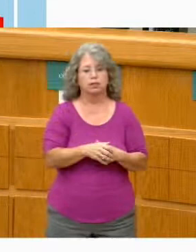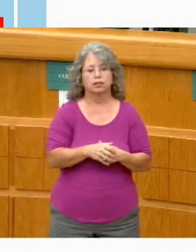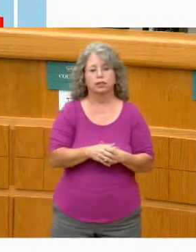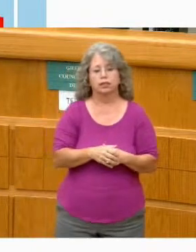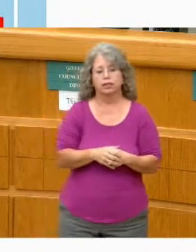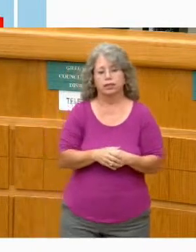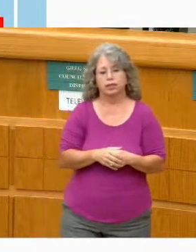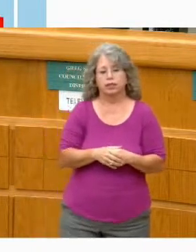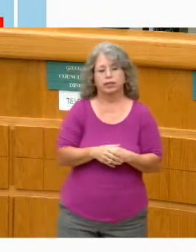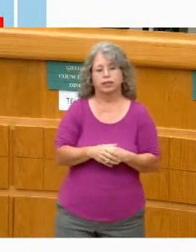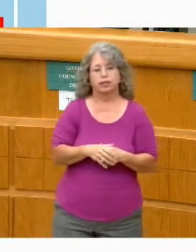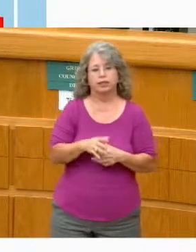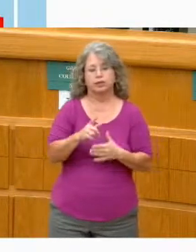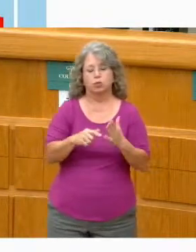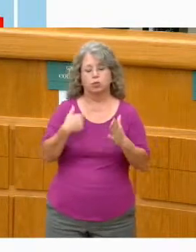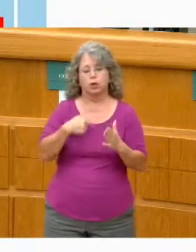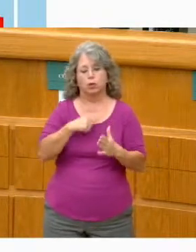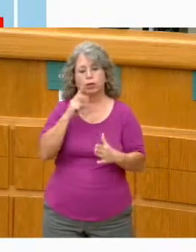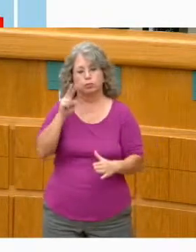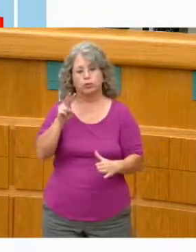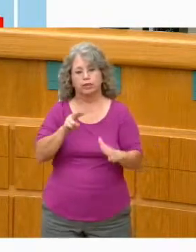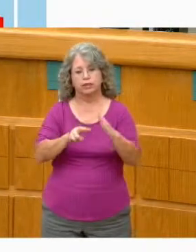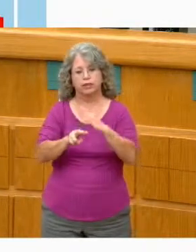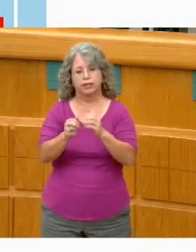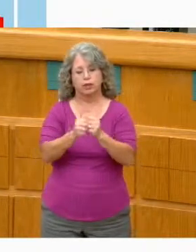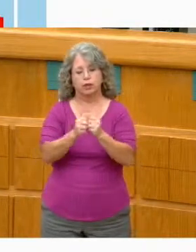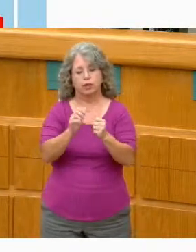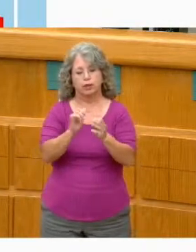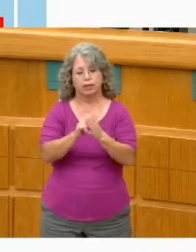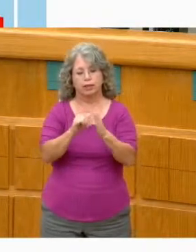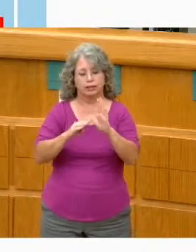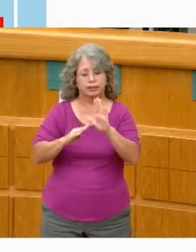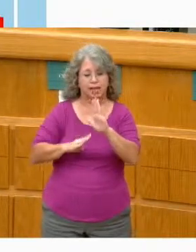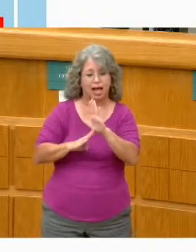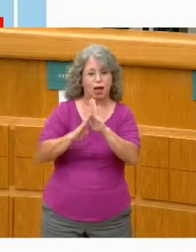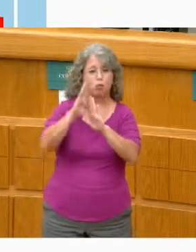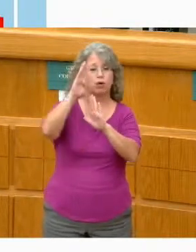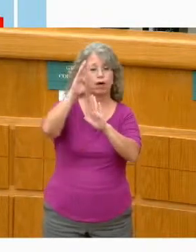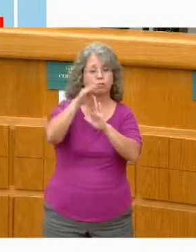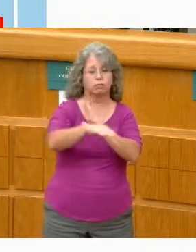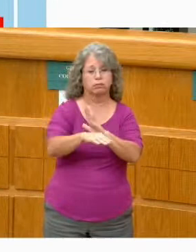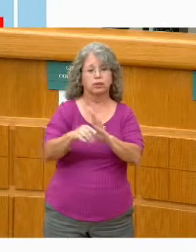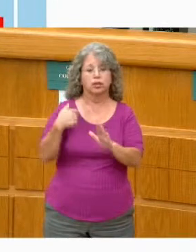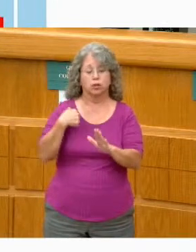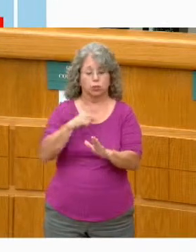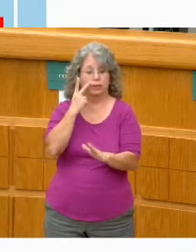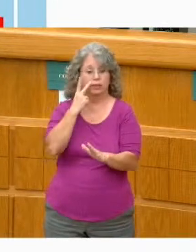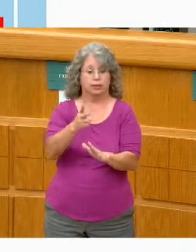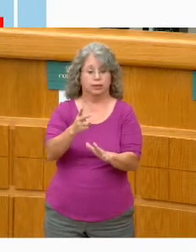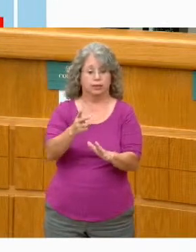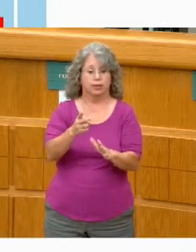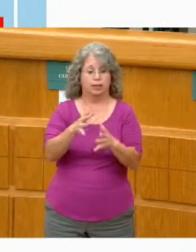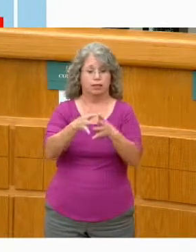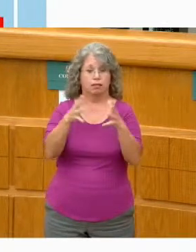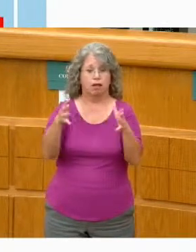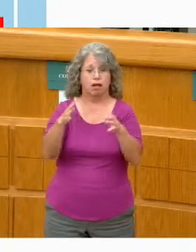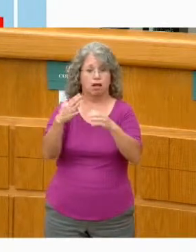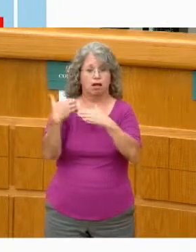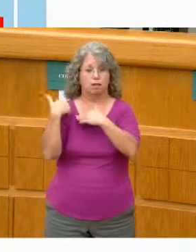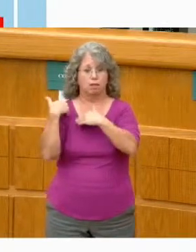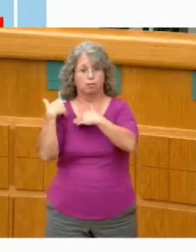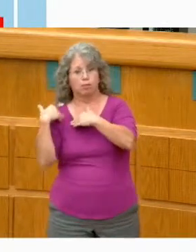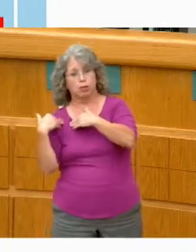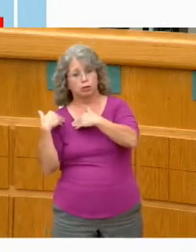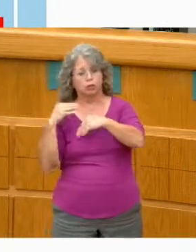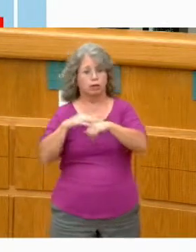COVID. Here's what we've gone through with this outbreak, which is a massive burden on the ICU, where we went